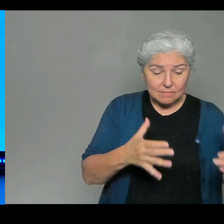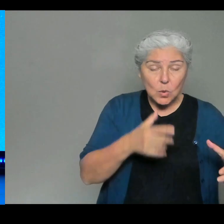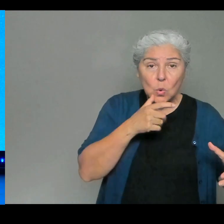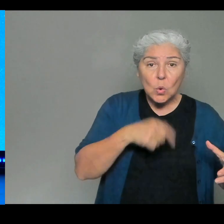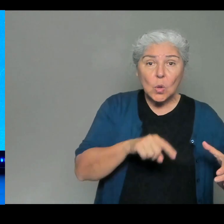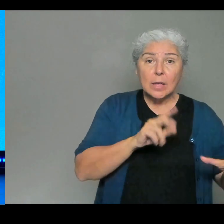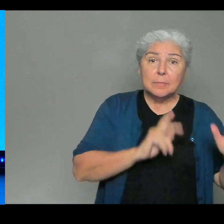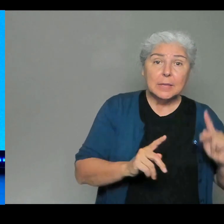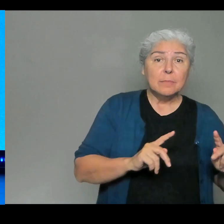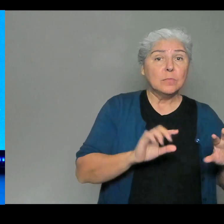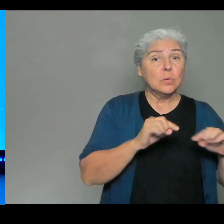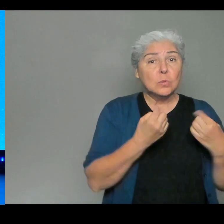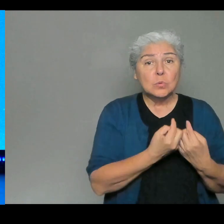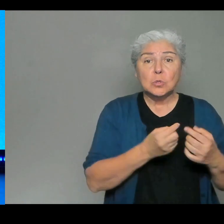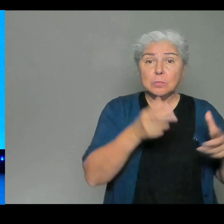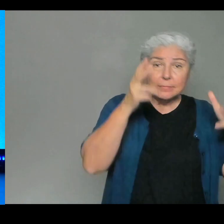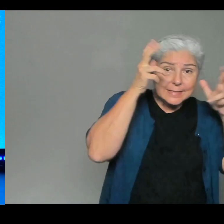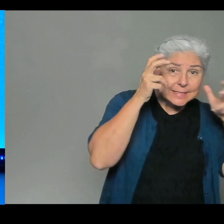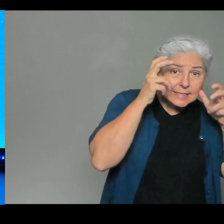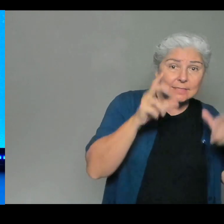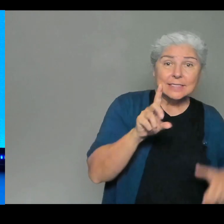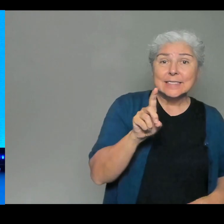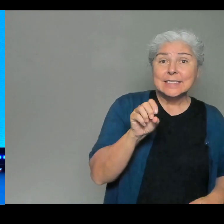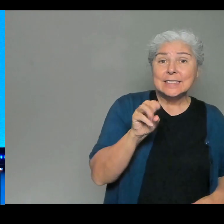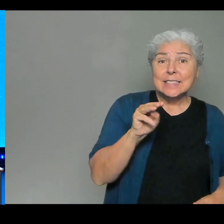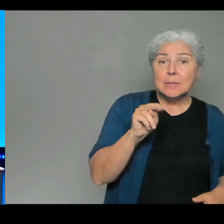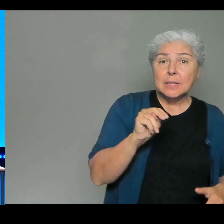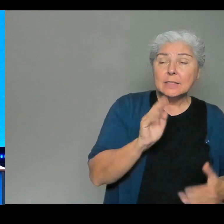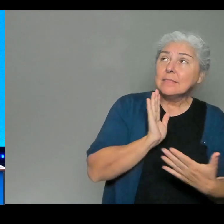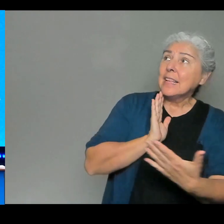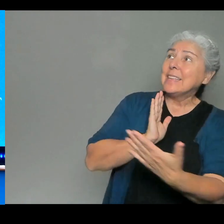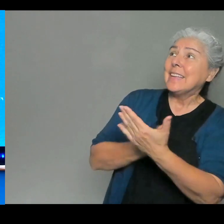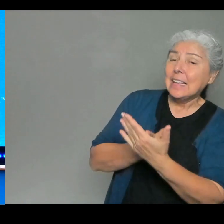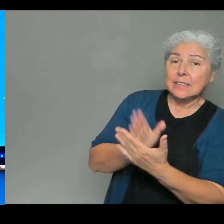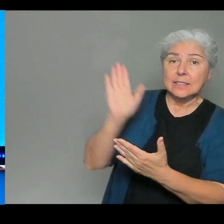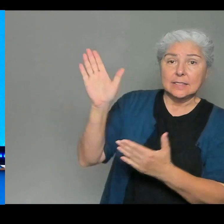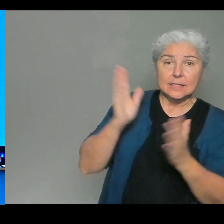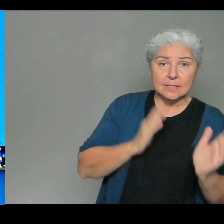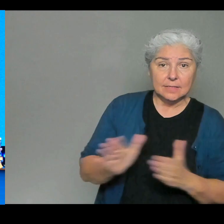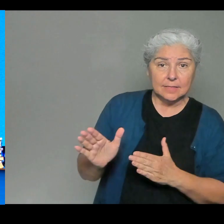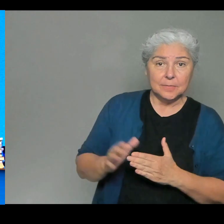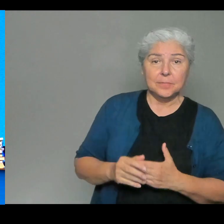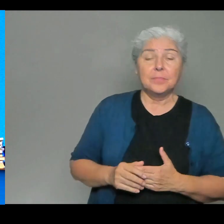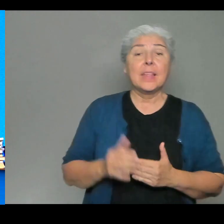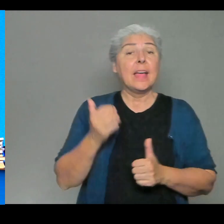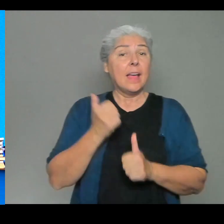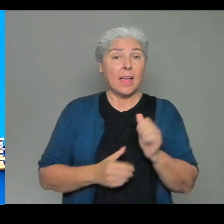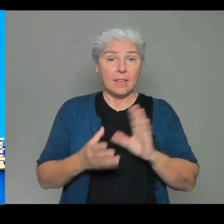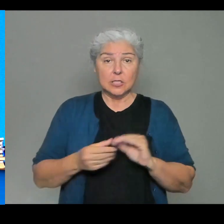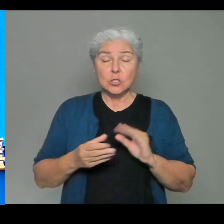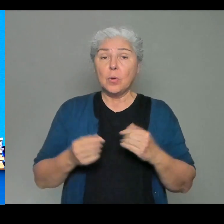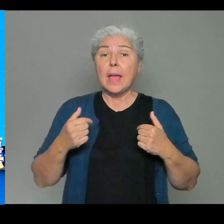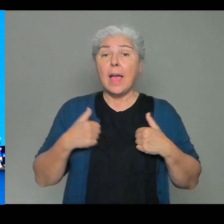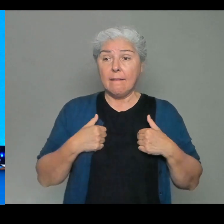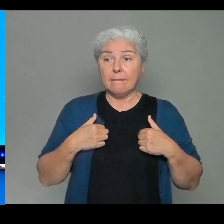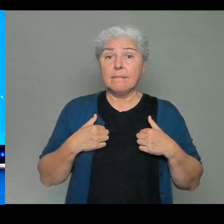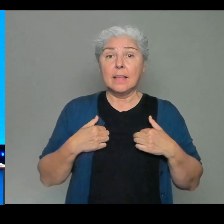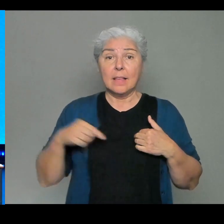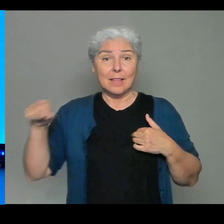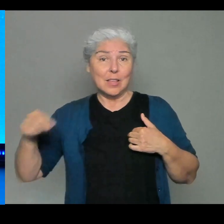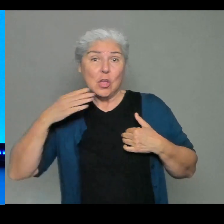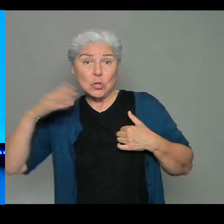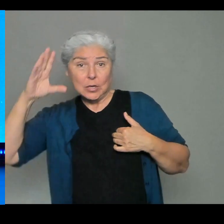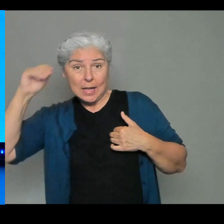or enemies are people or groups or demons that oppose God's plan. So in every story,